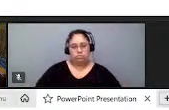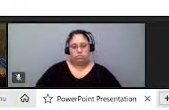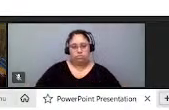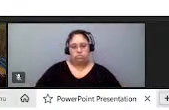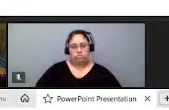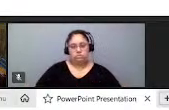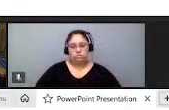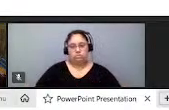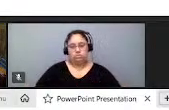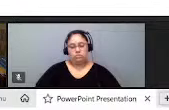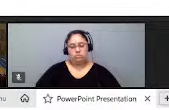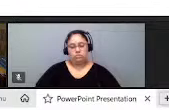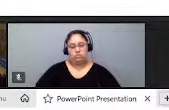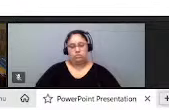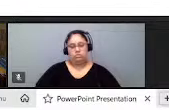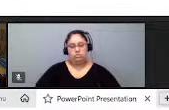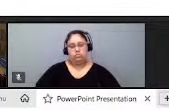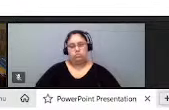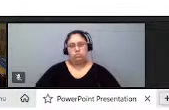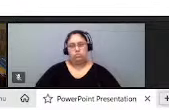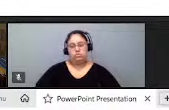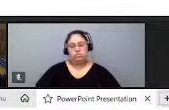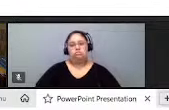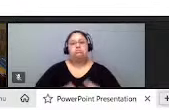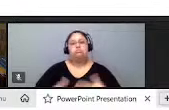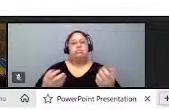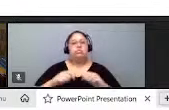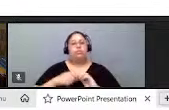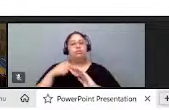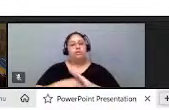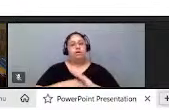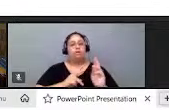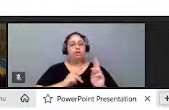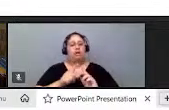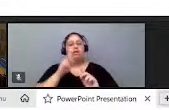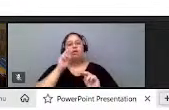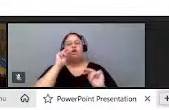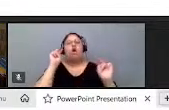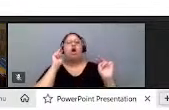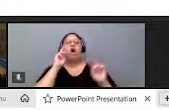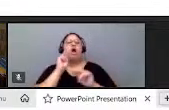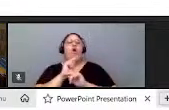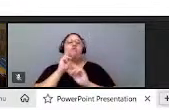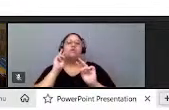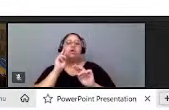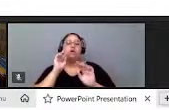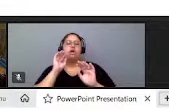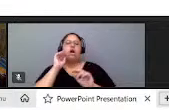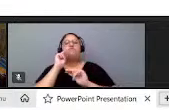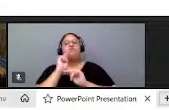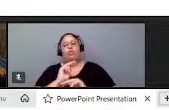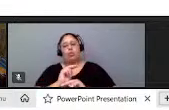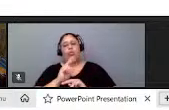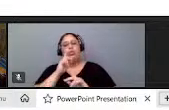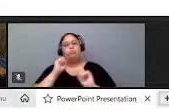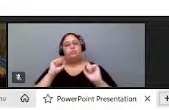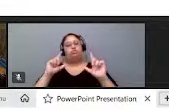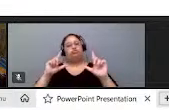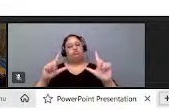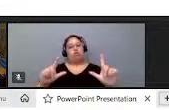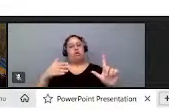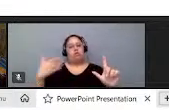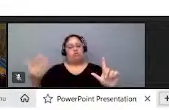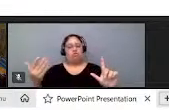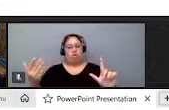please so just that uh broken down again that's just an overview um and the picture to the right for the members that have seen it